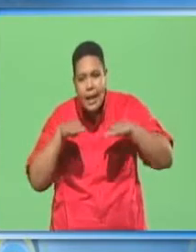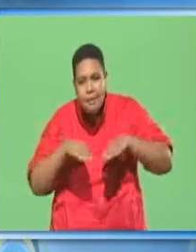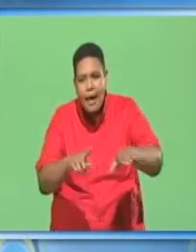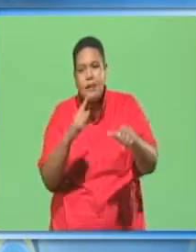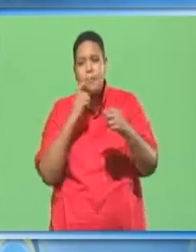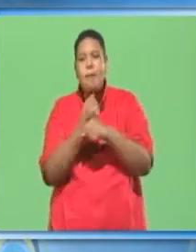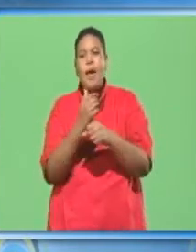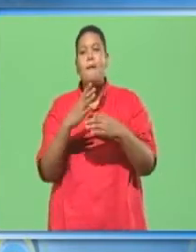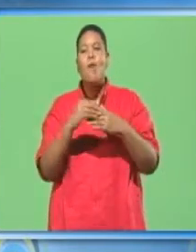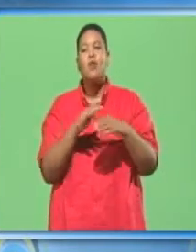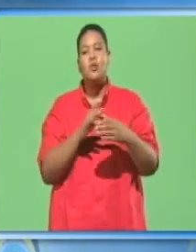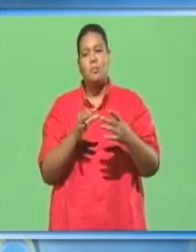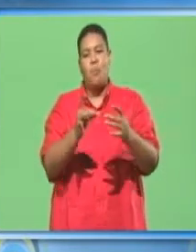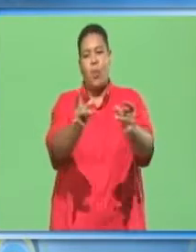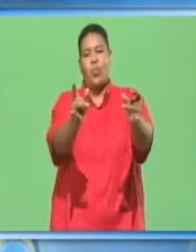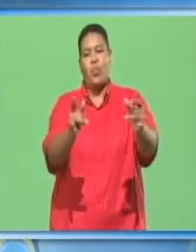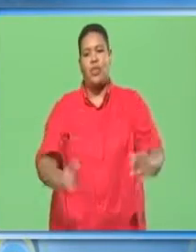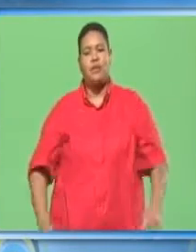board.